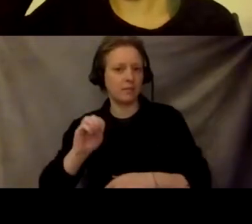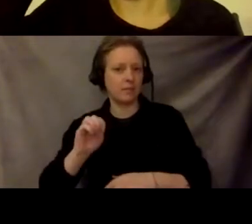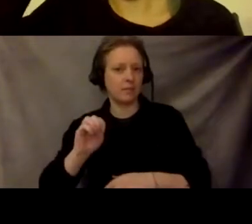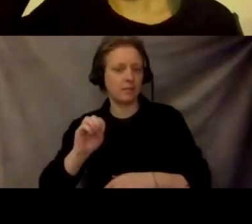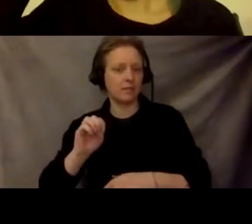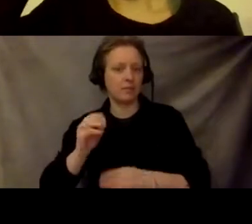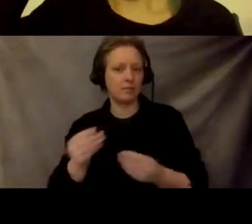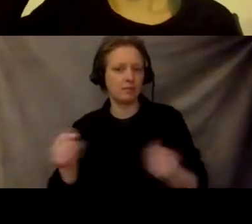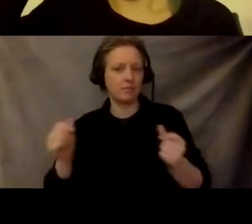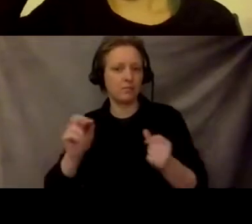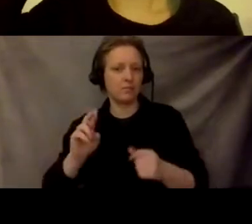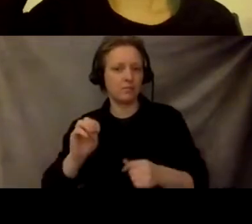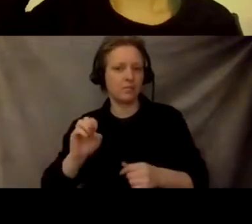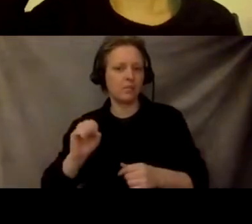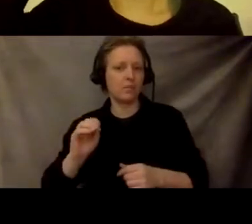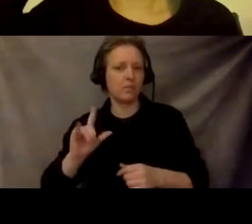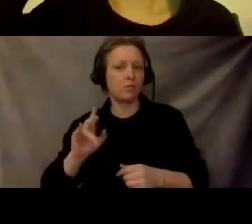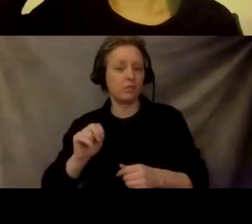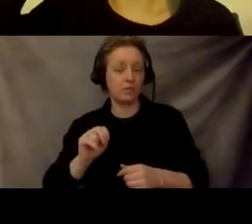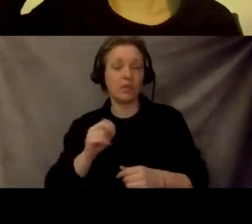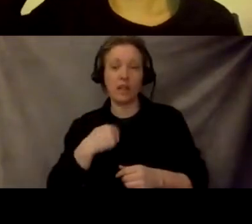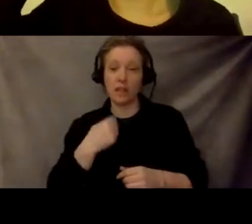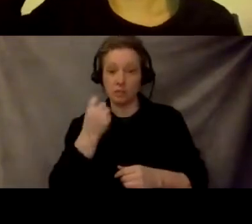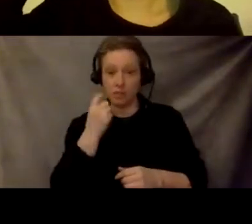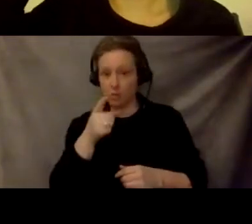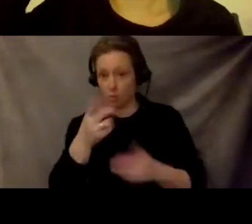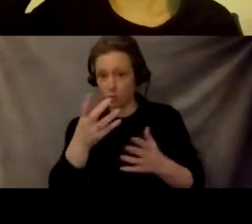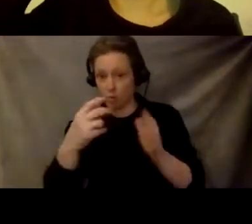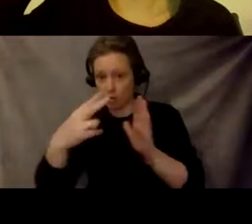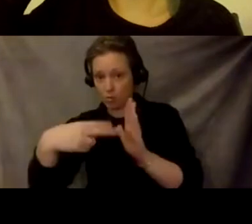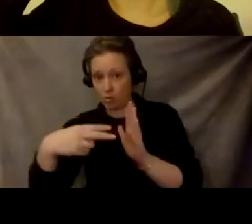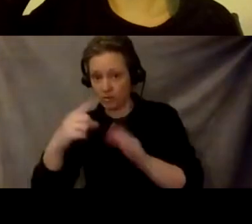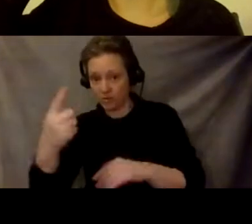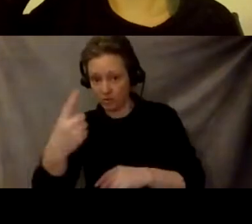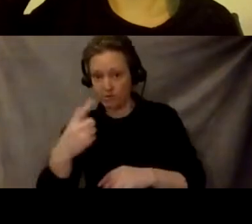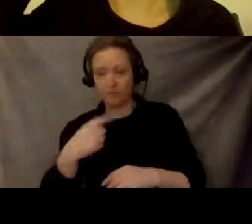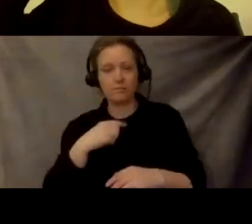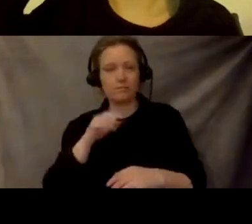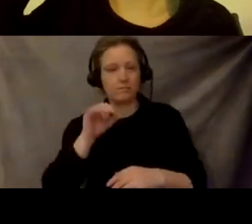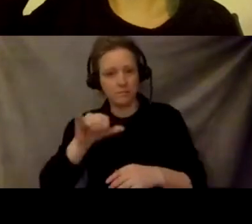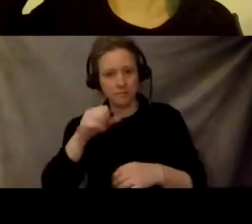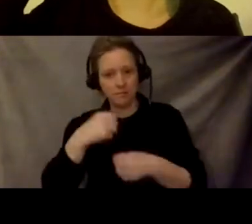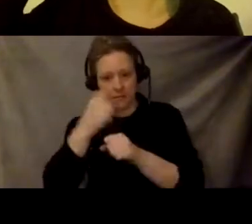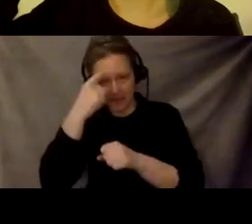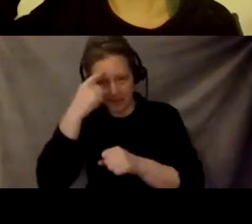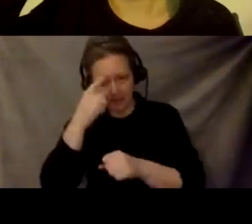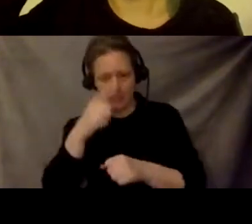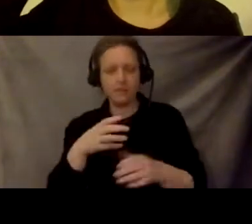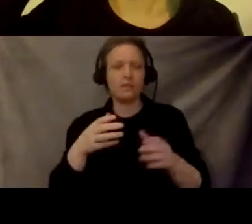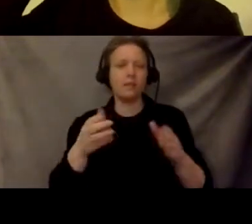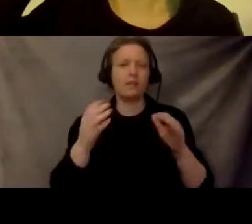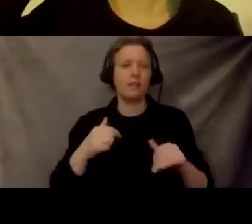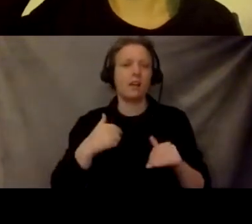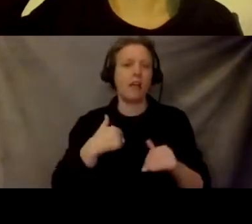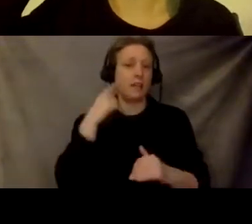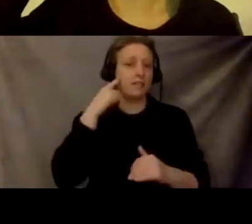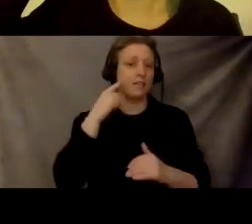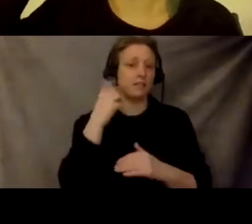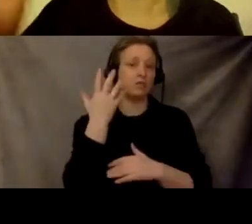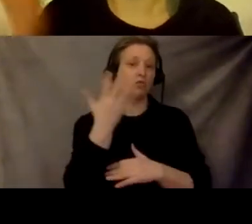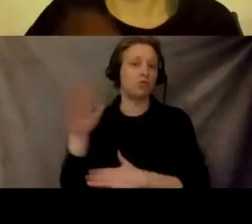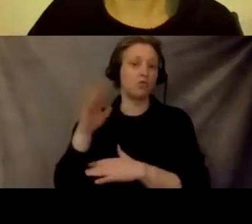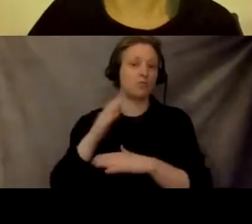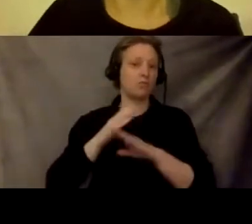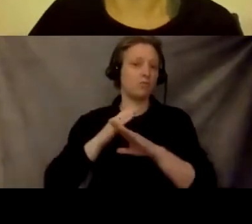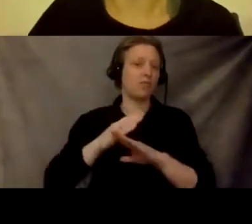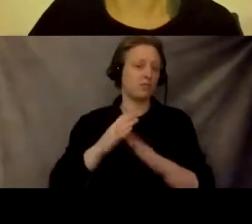makes sense. And I also think that a tree protection plan is one of the easiest things that the county could do and